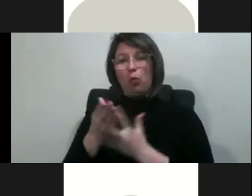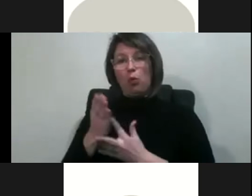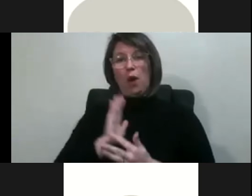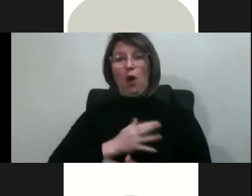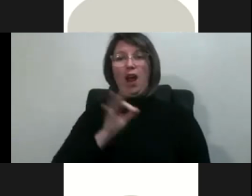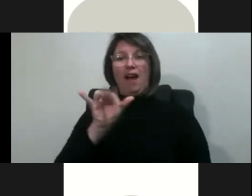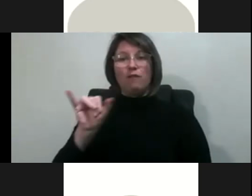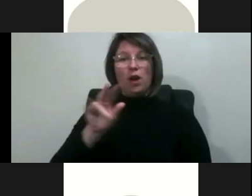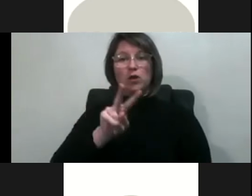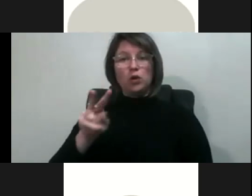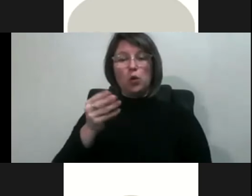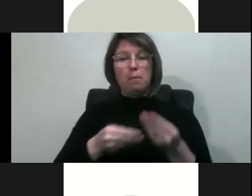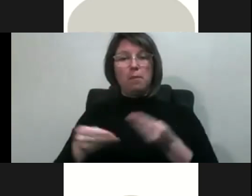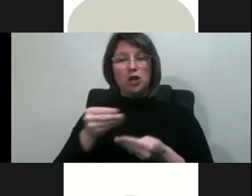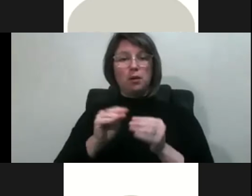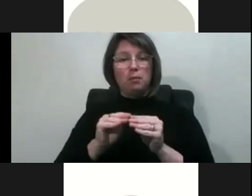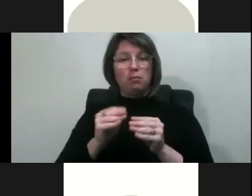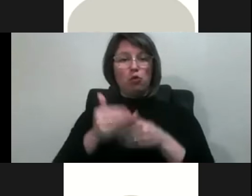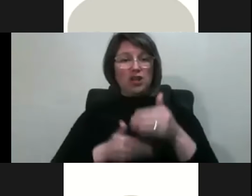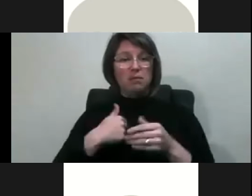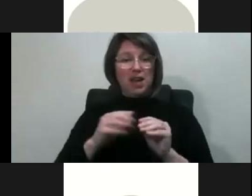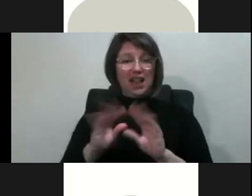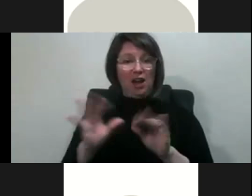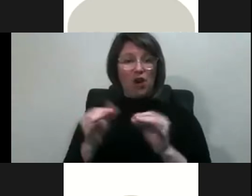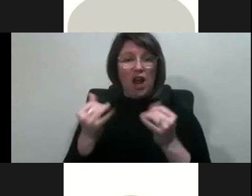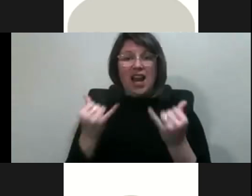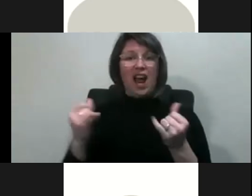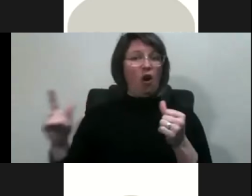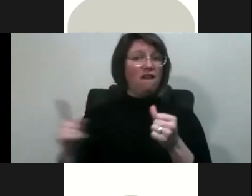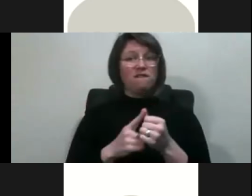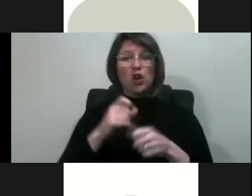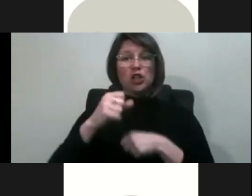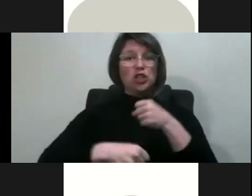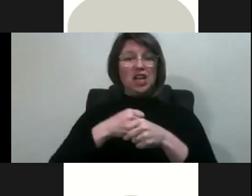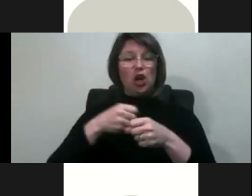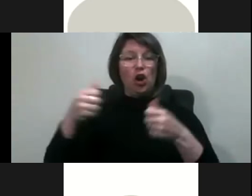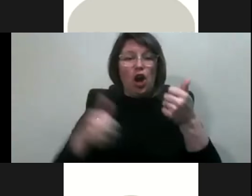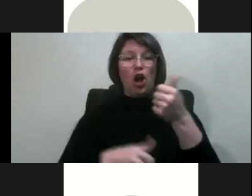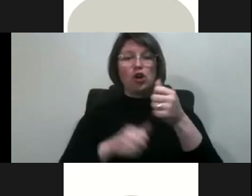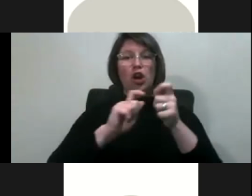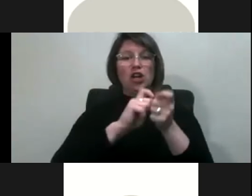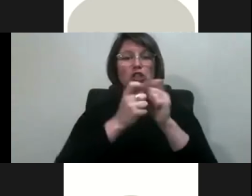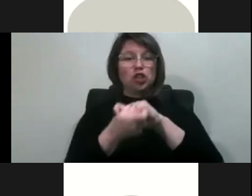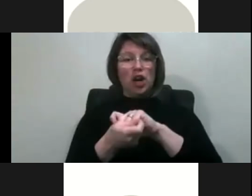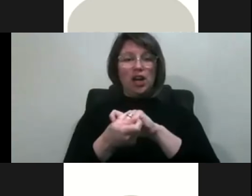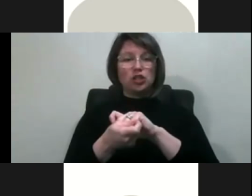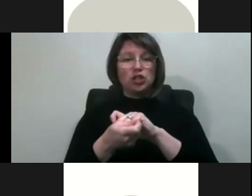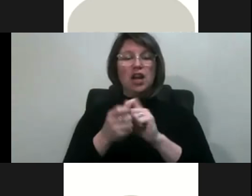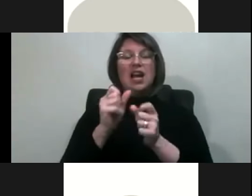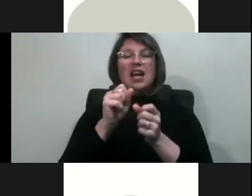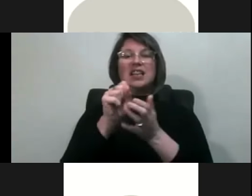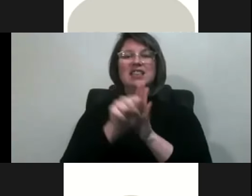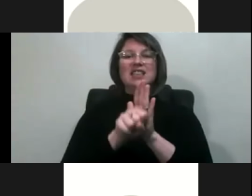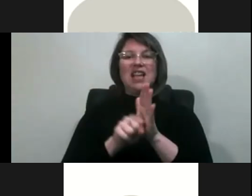process, and I'd like to just make a clarification on that this is our first year under a change in state law last year